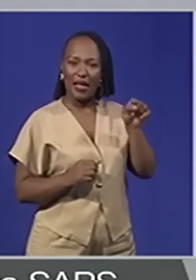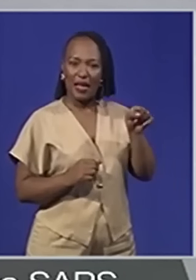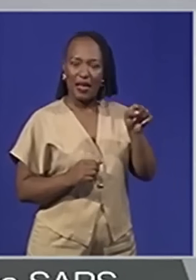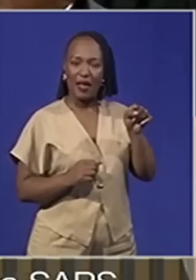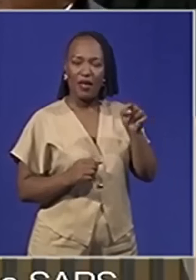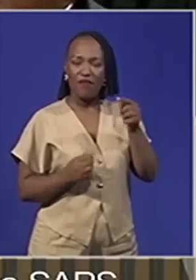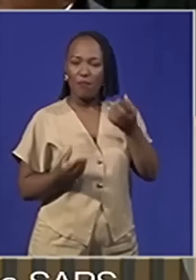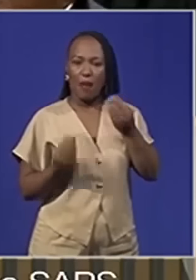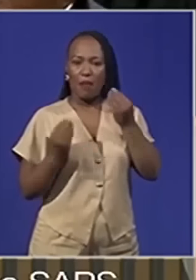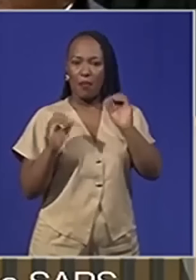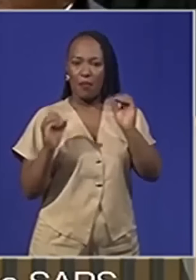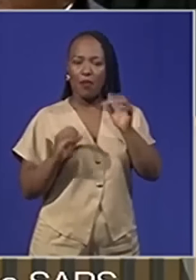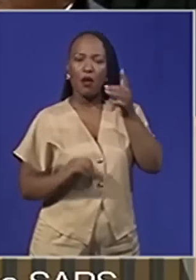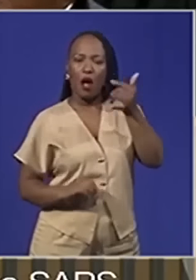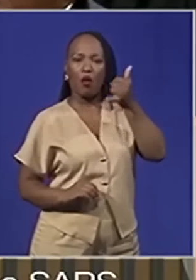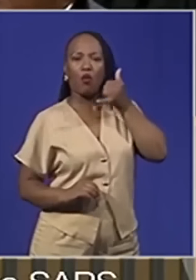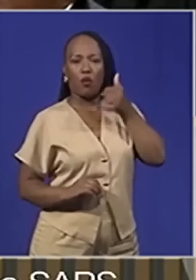call me.